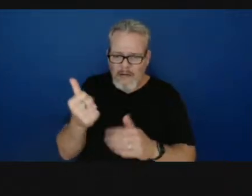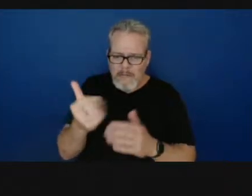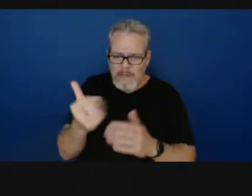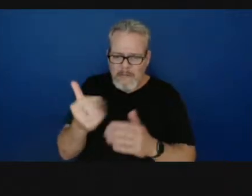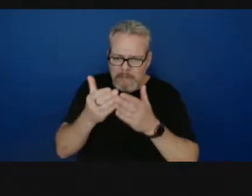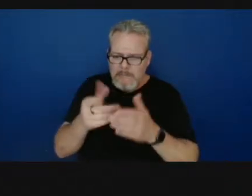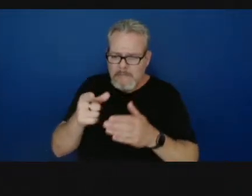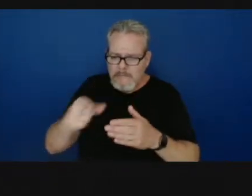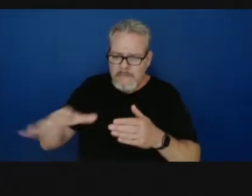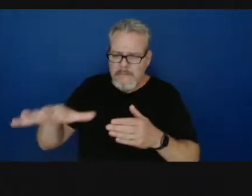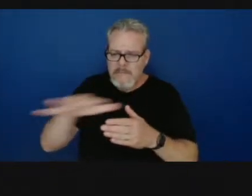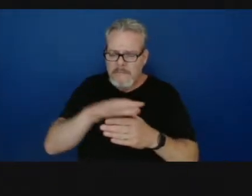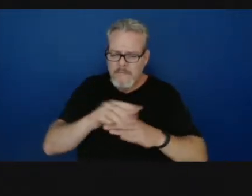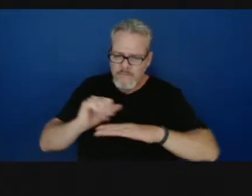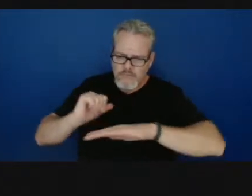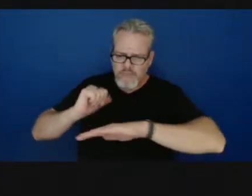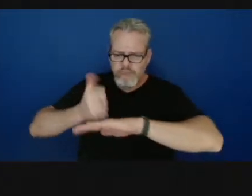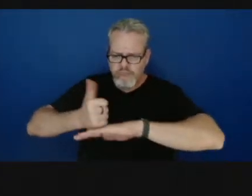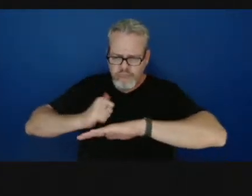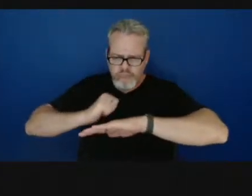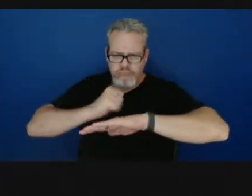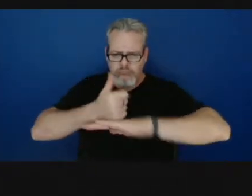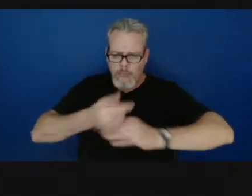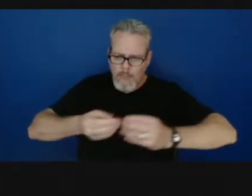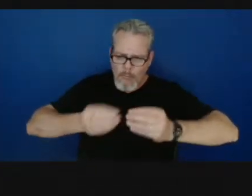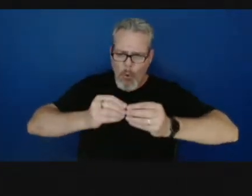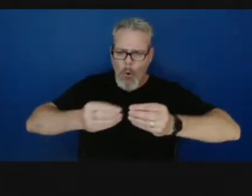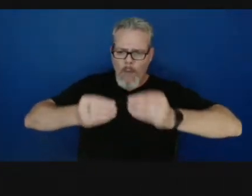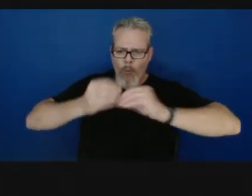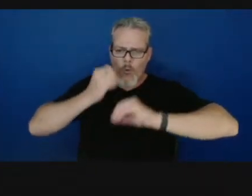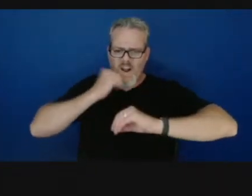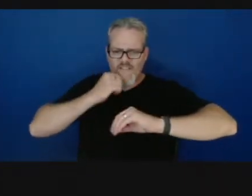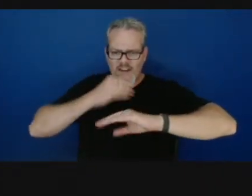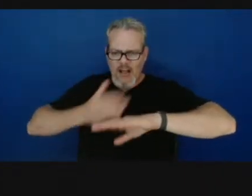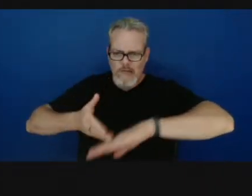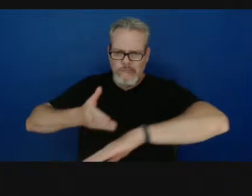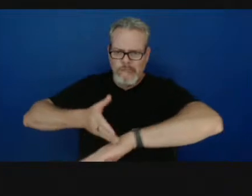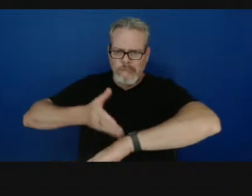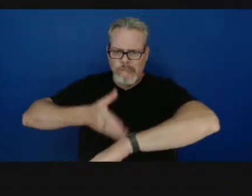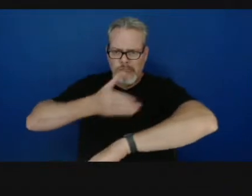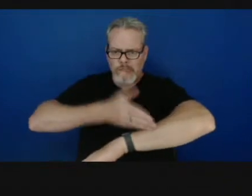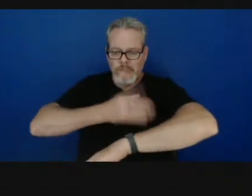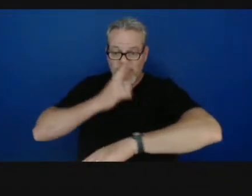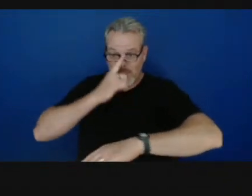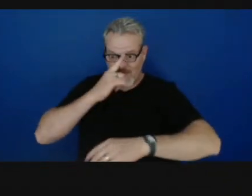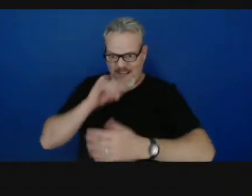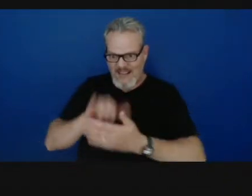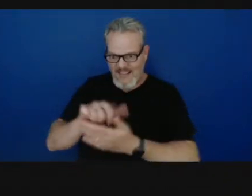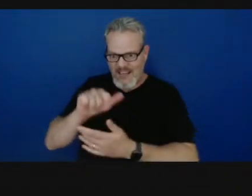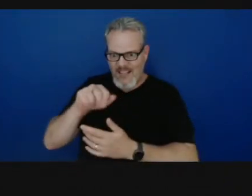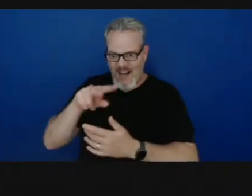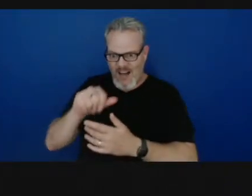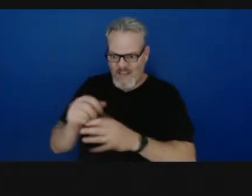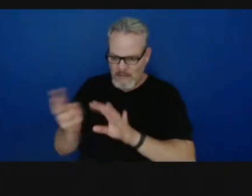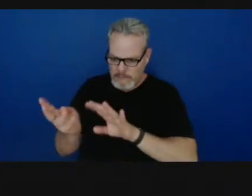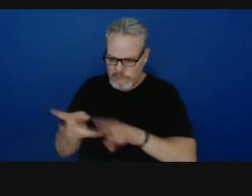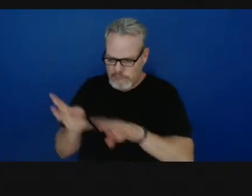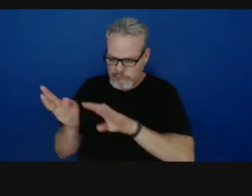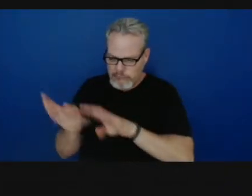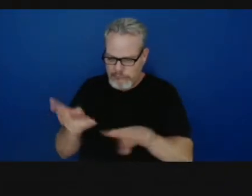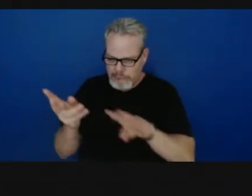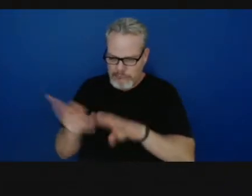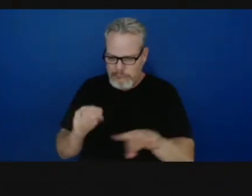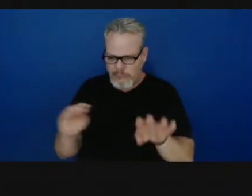itself and build up more and more each day. That lava is moving through there pretty cleanly right now and flowing into